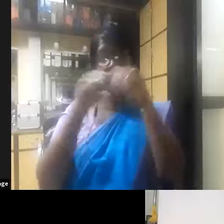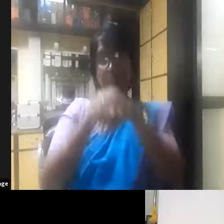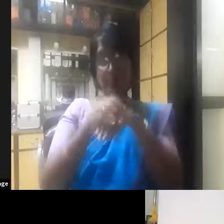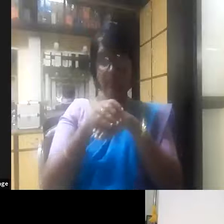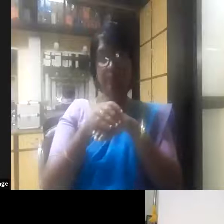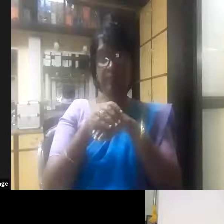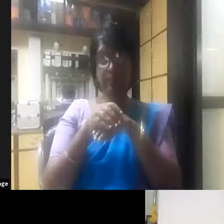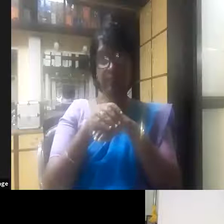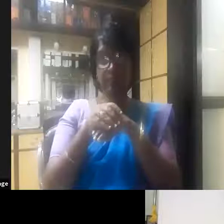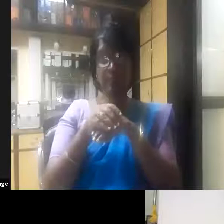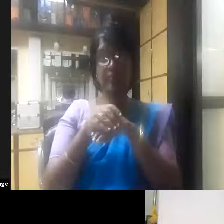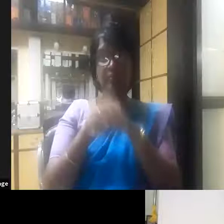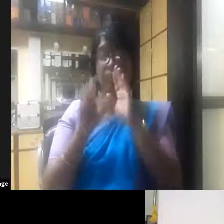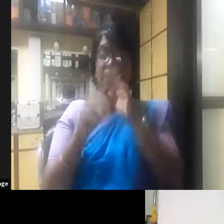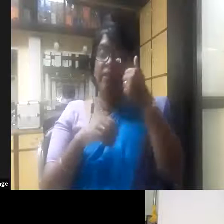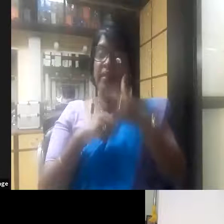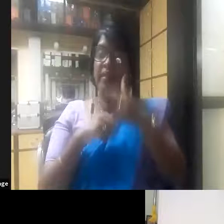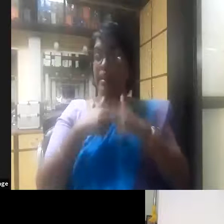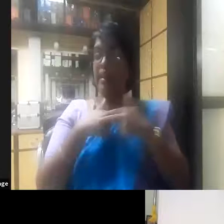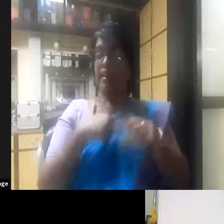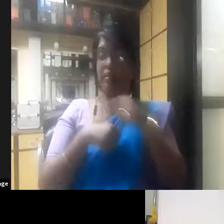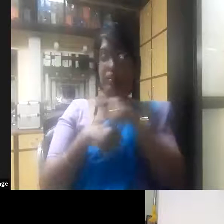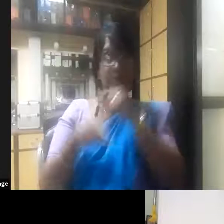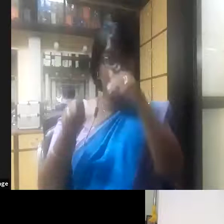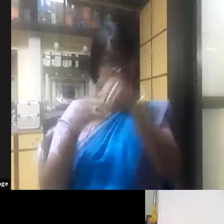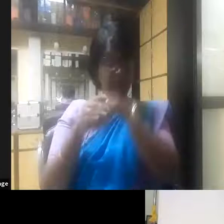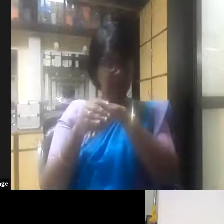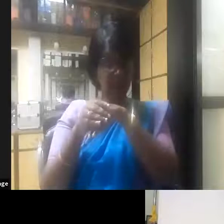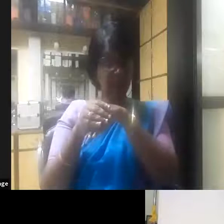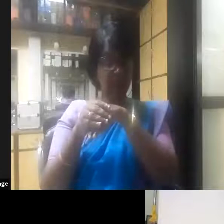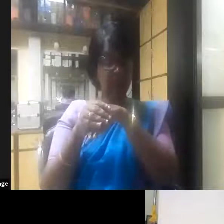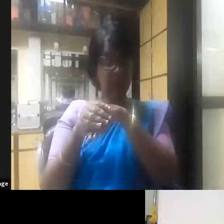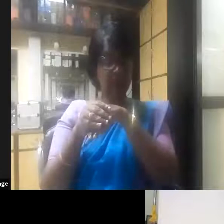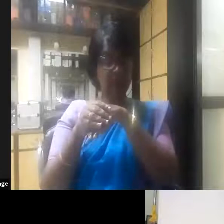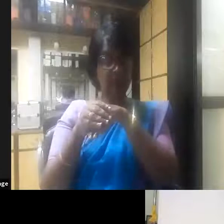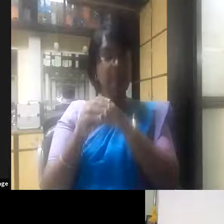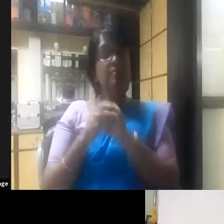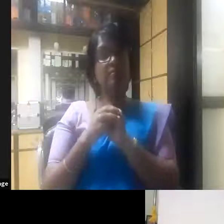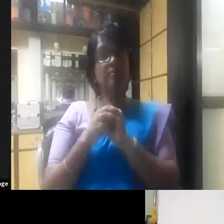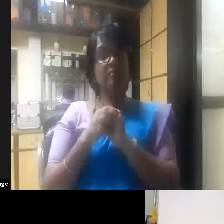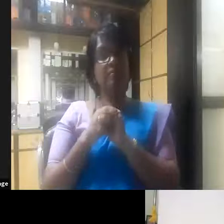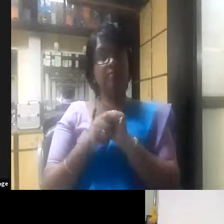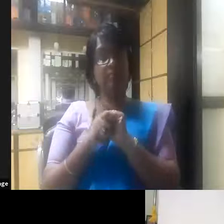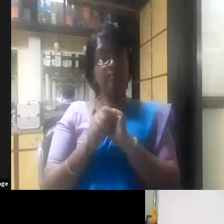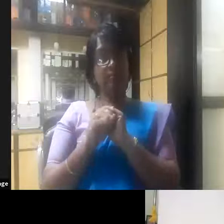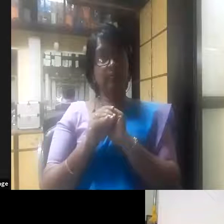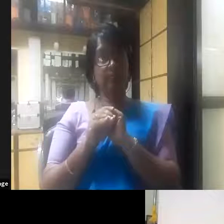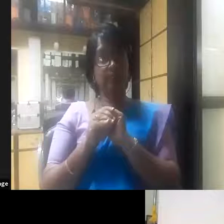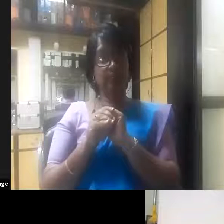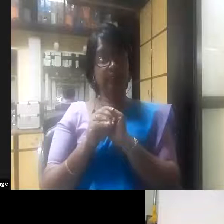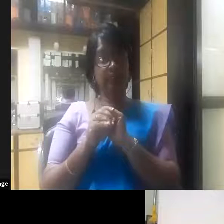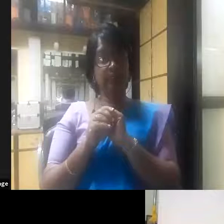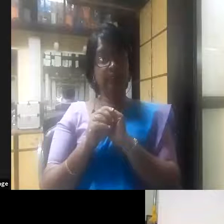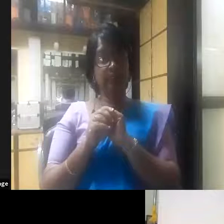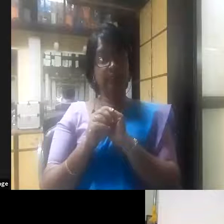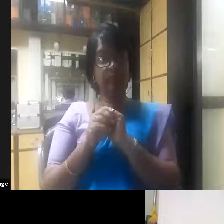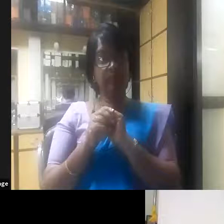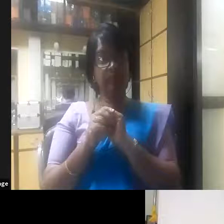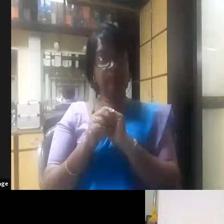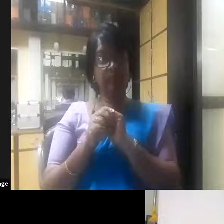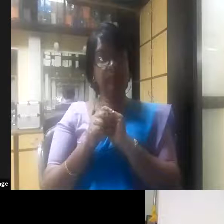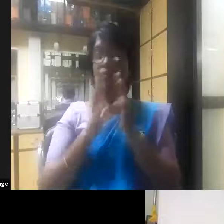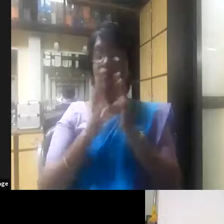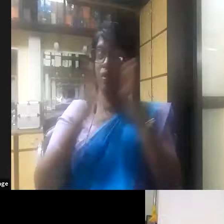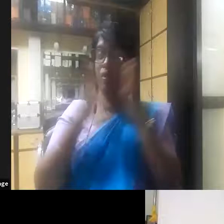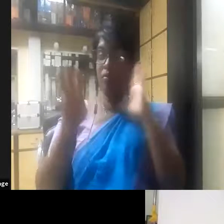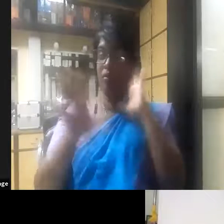process to become increasingly important, is that more consumers are demanding. And in